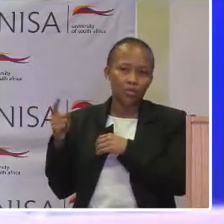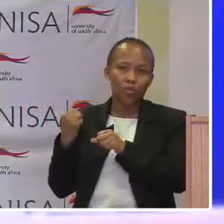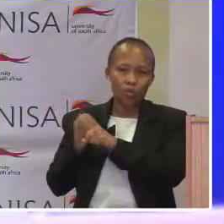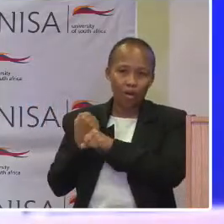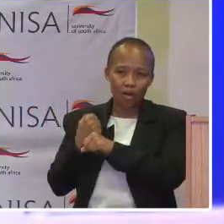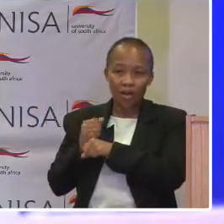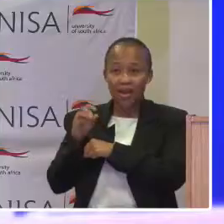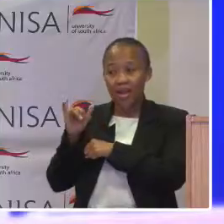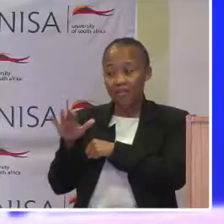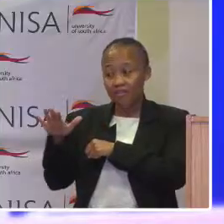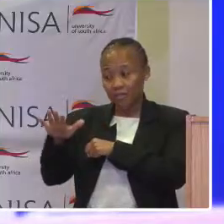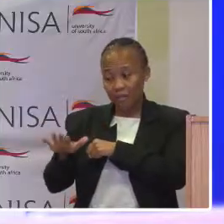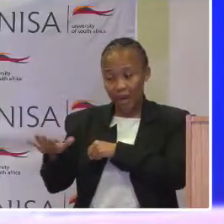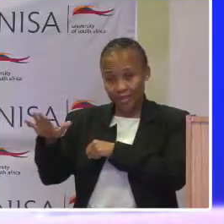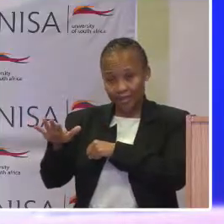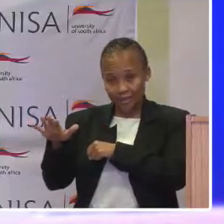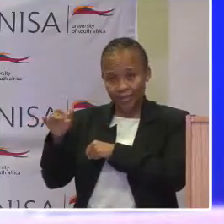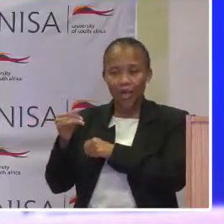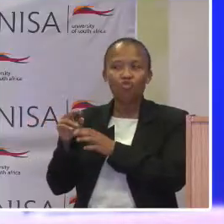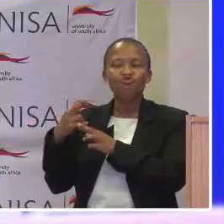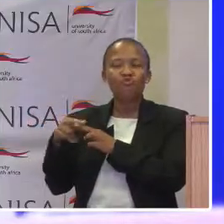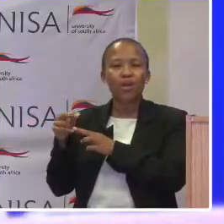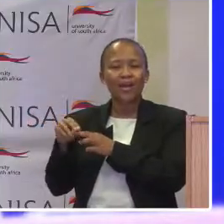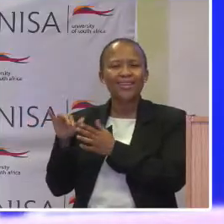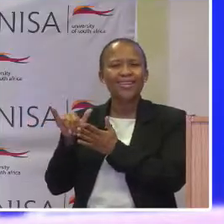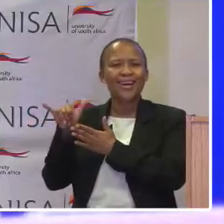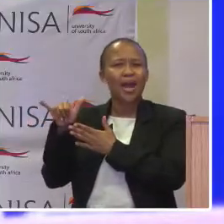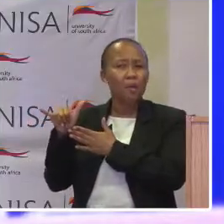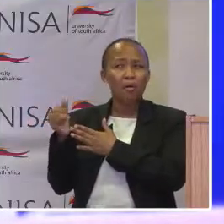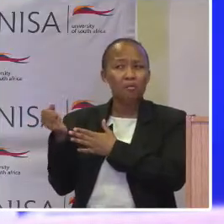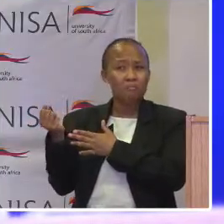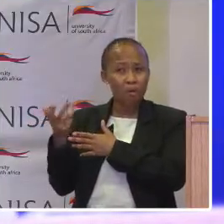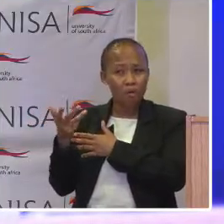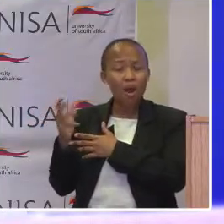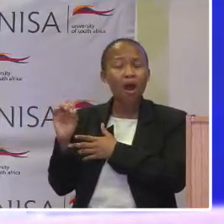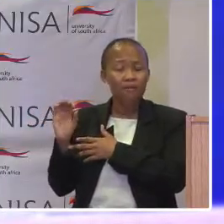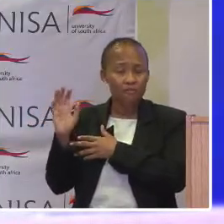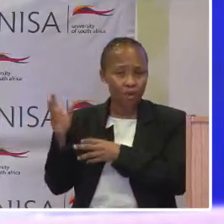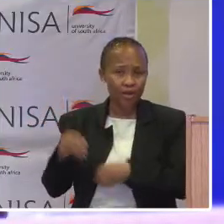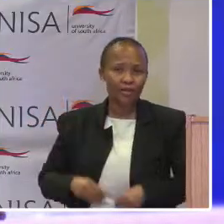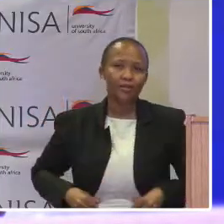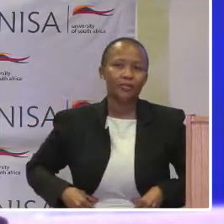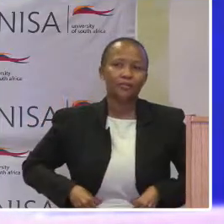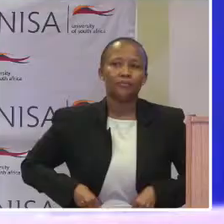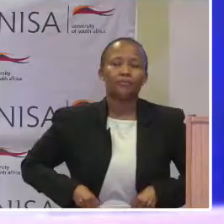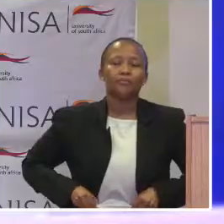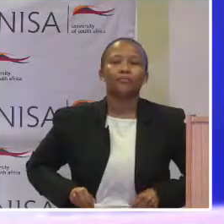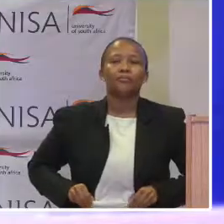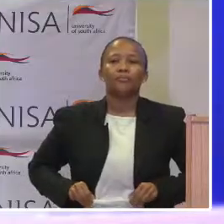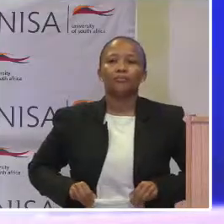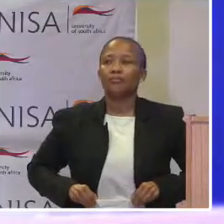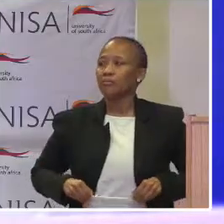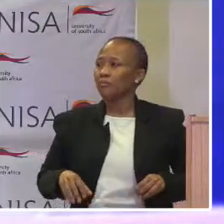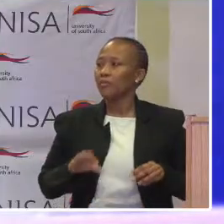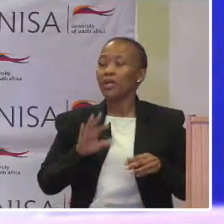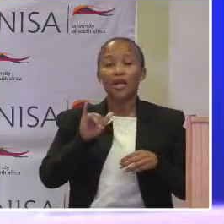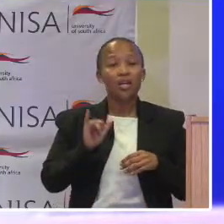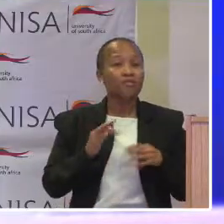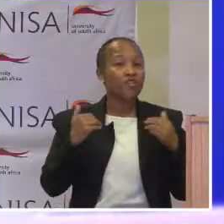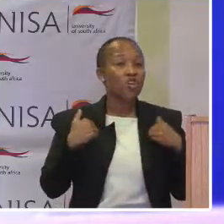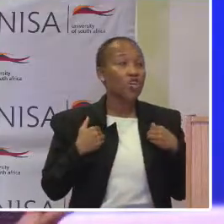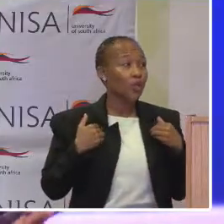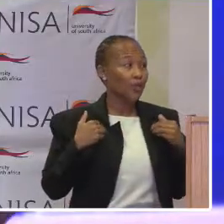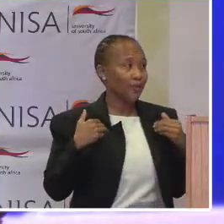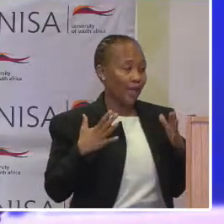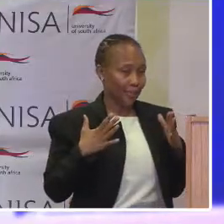will cost, right? So we can talk of a culinary tourism within that space, but if you're starting up, will you be able to